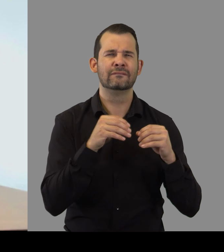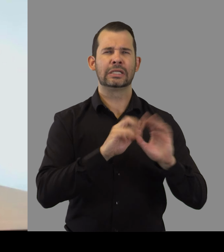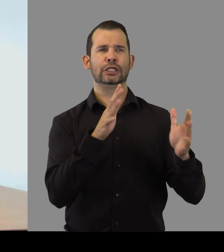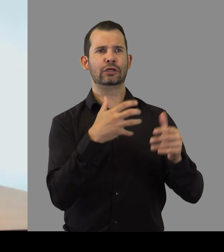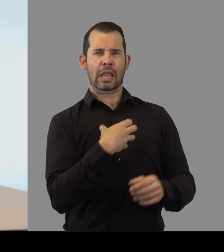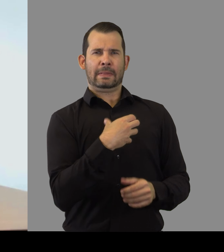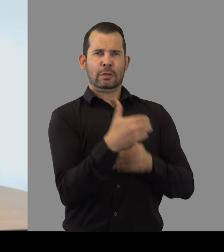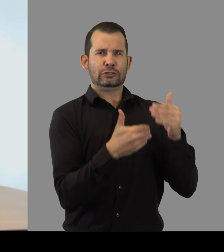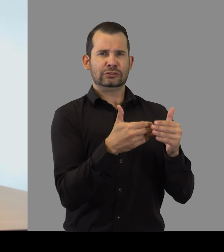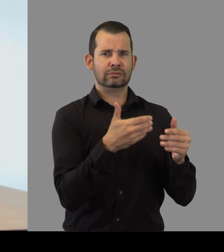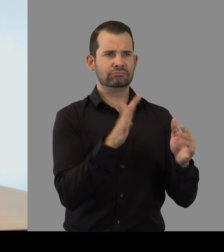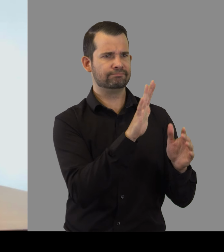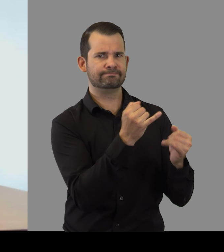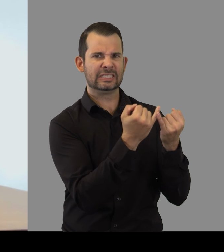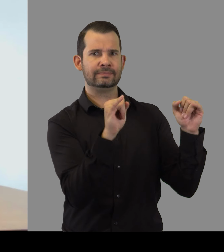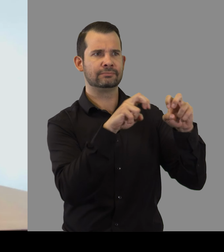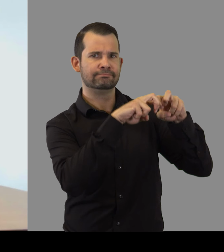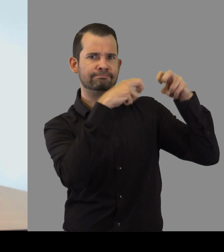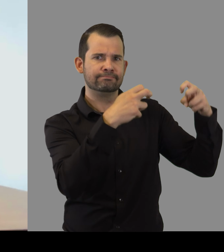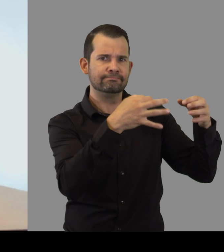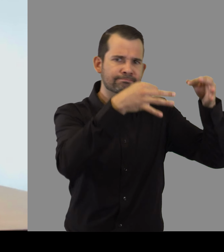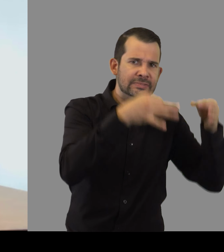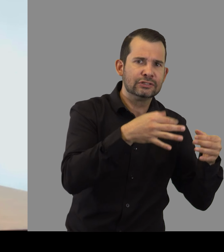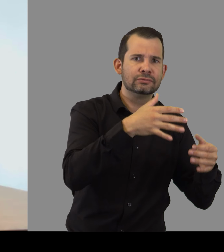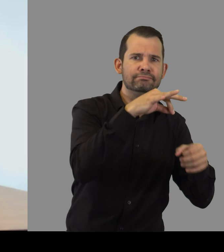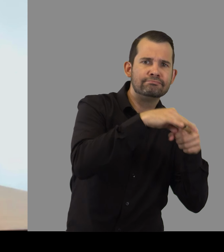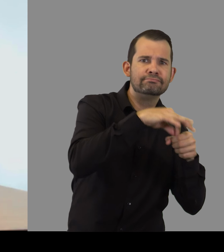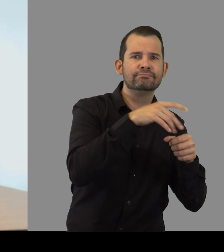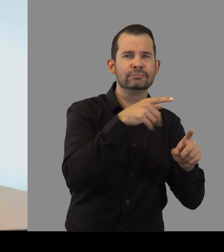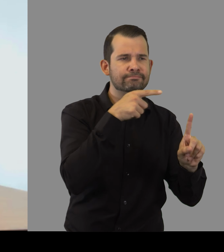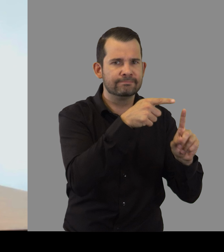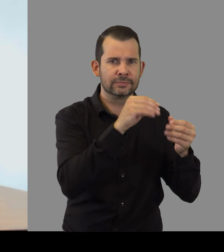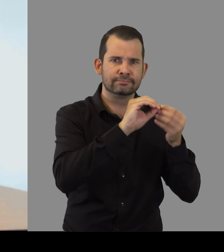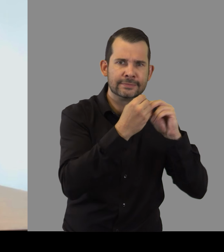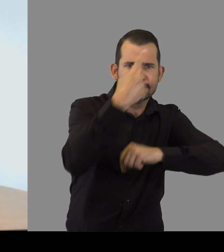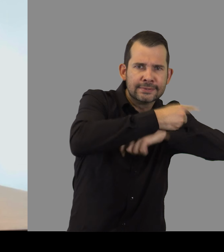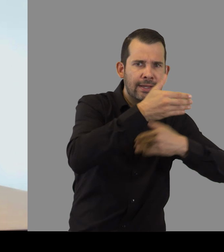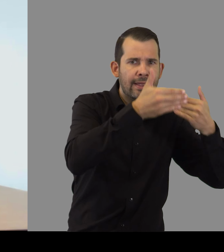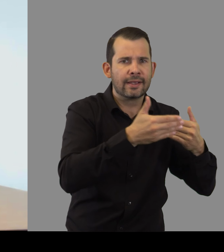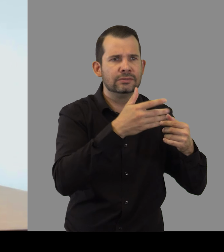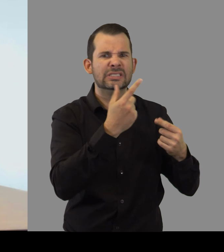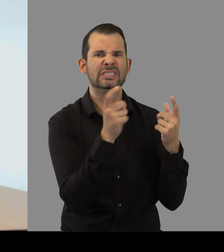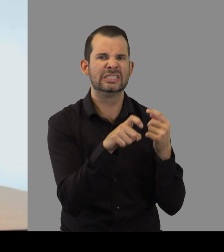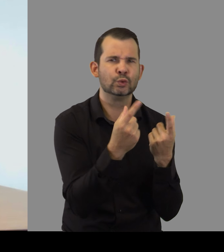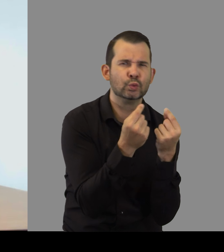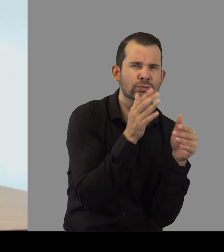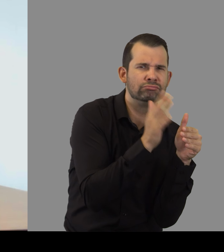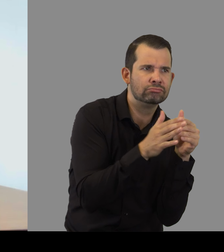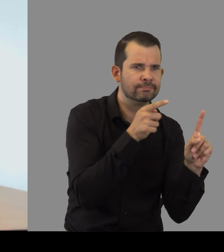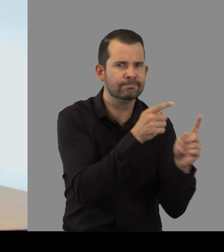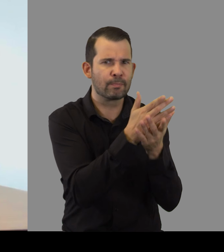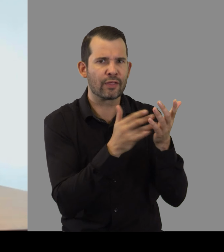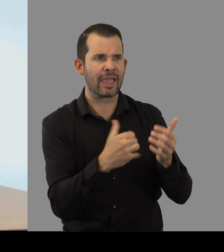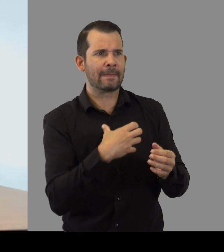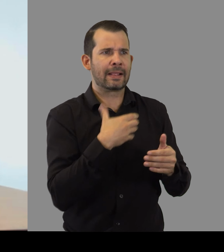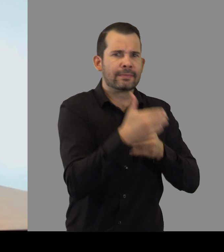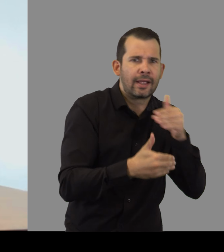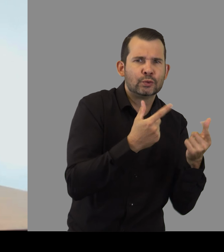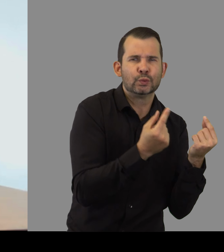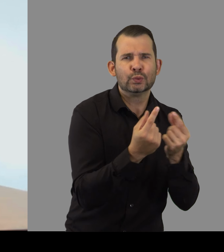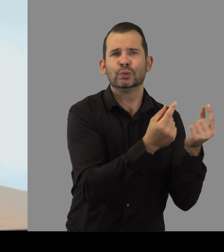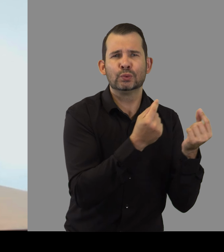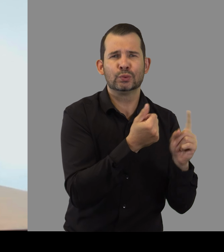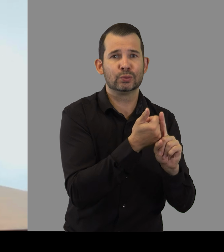clear appeal process with an independent tribunal with a certain amount of days for when you need to do certain parts of